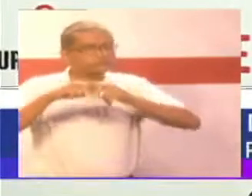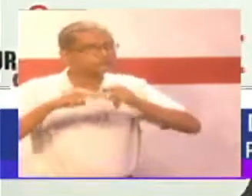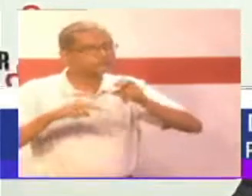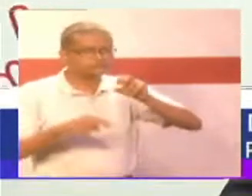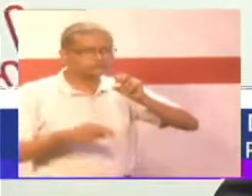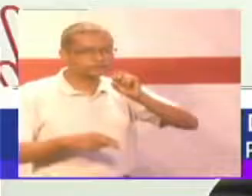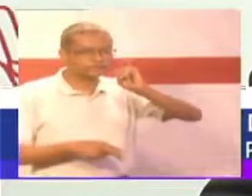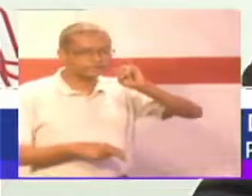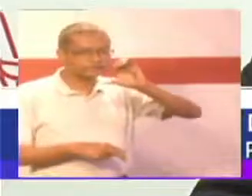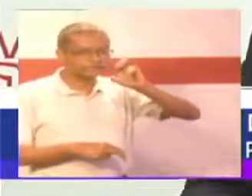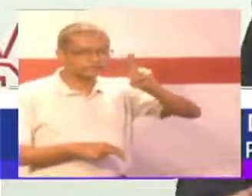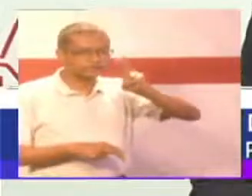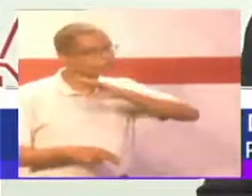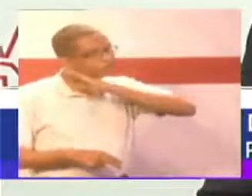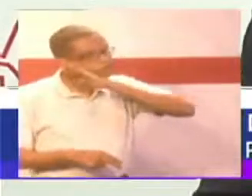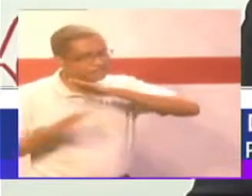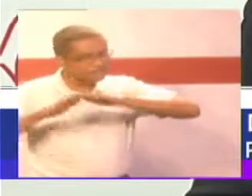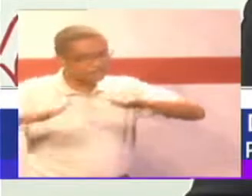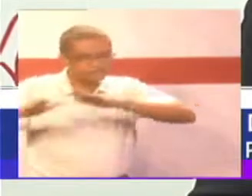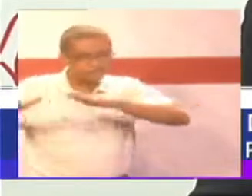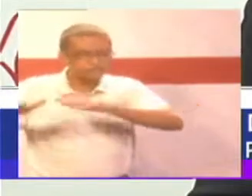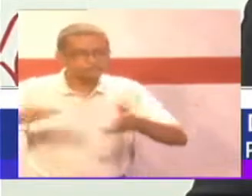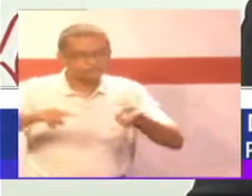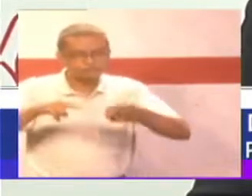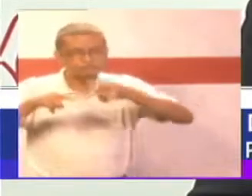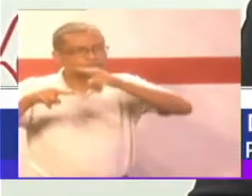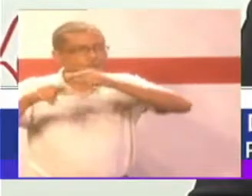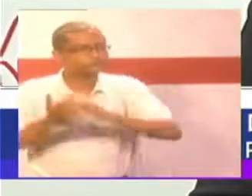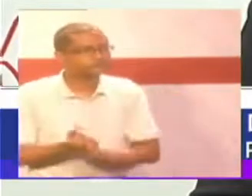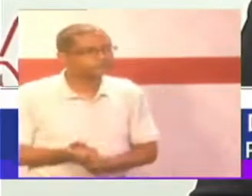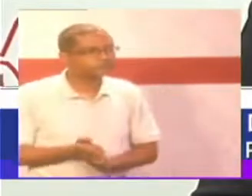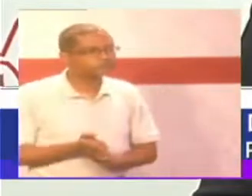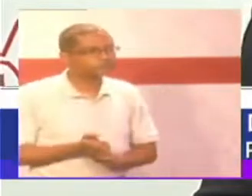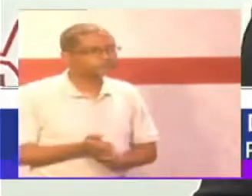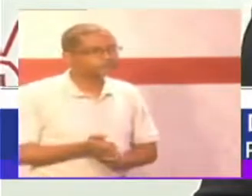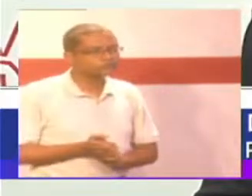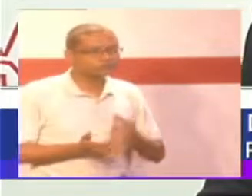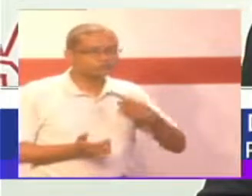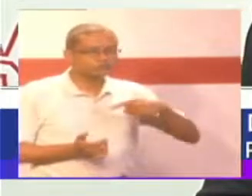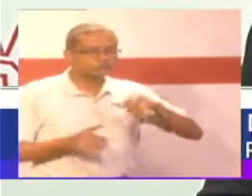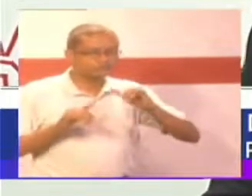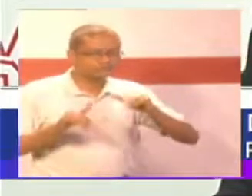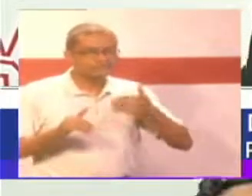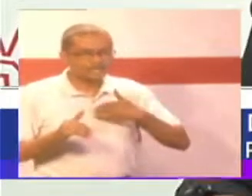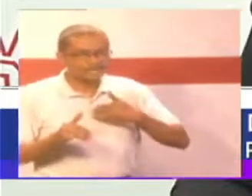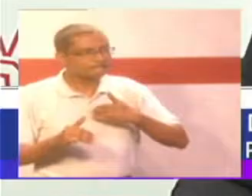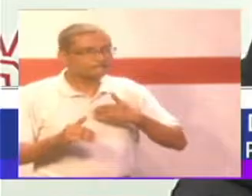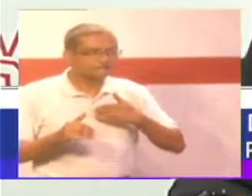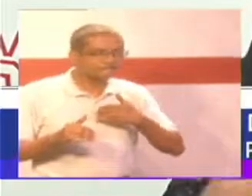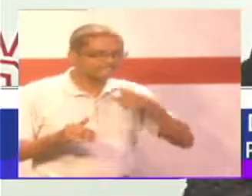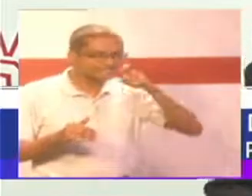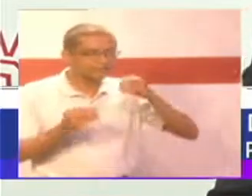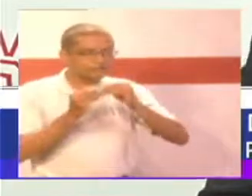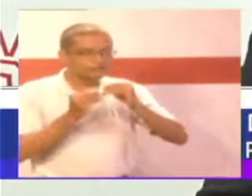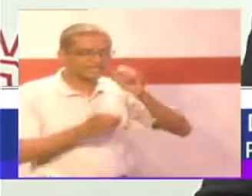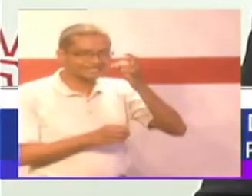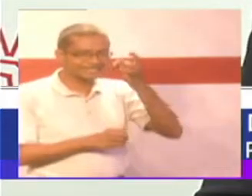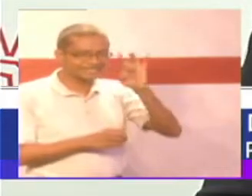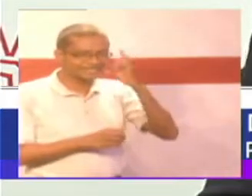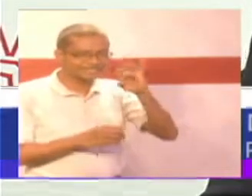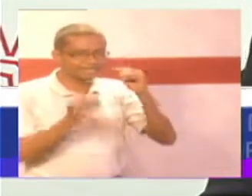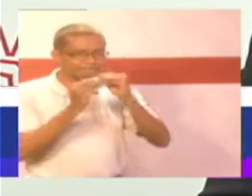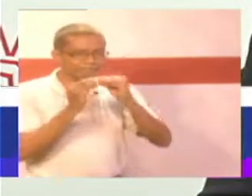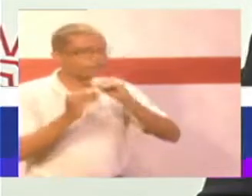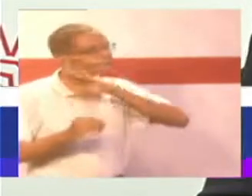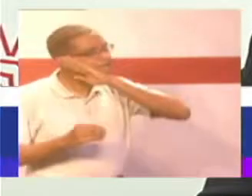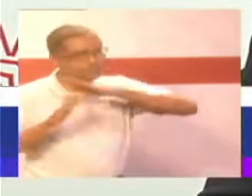resources are finite. We still do have a contingency for a few more beds. Of course, this is based